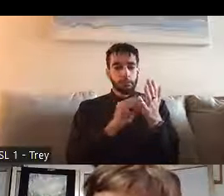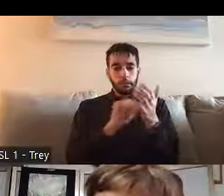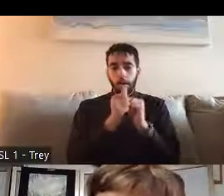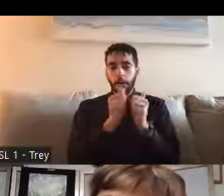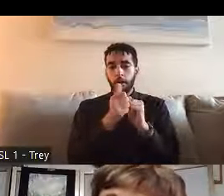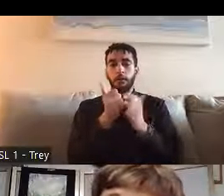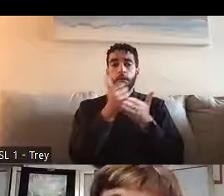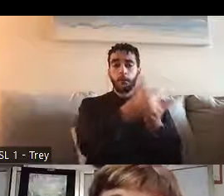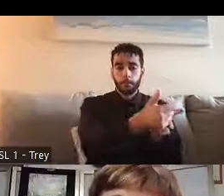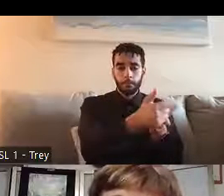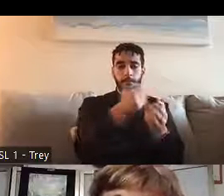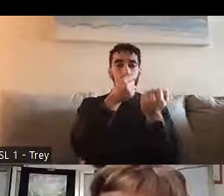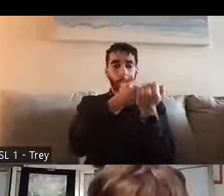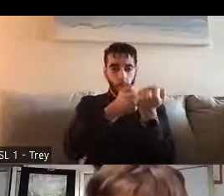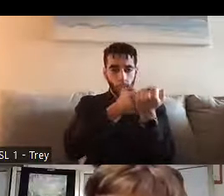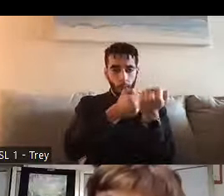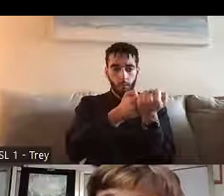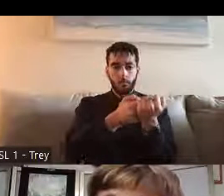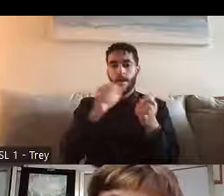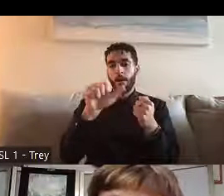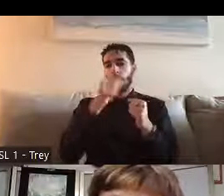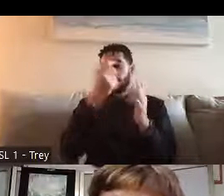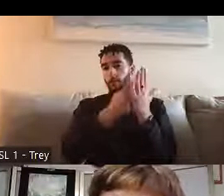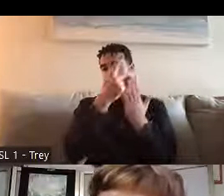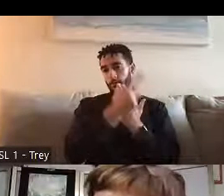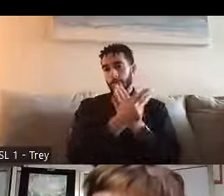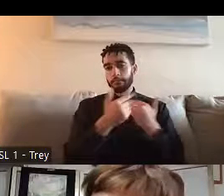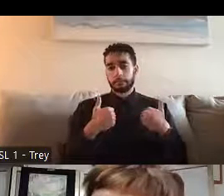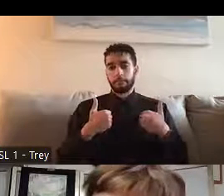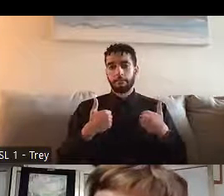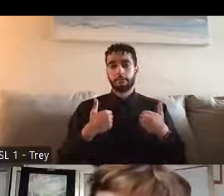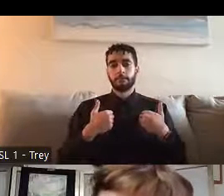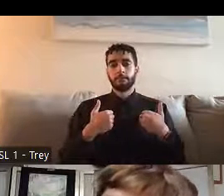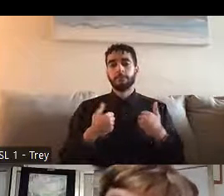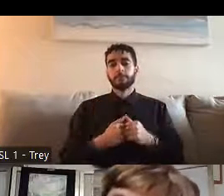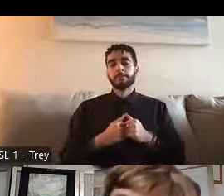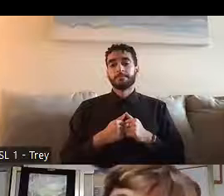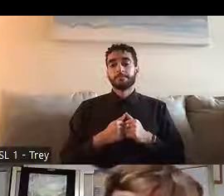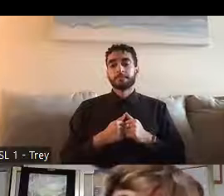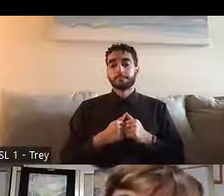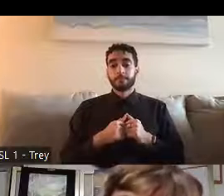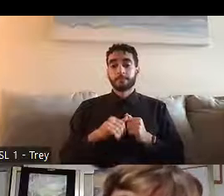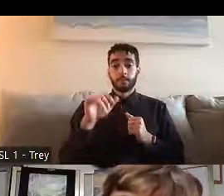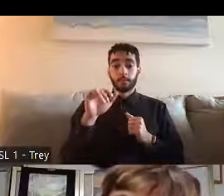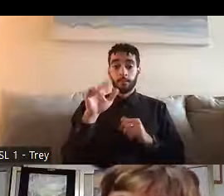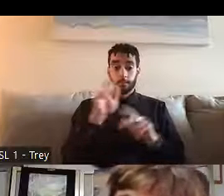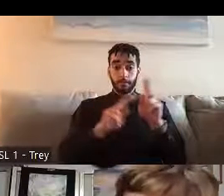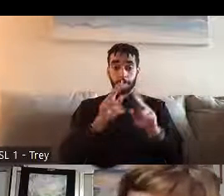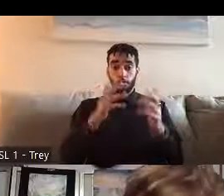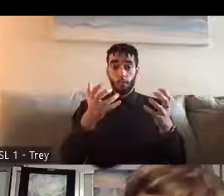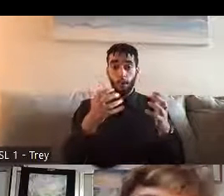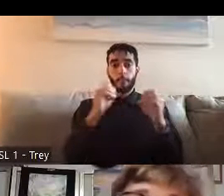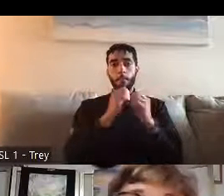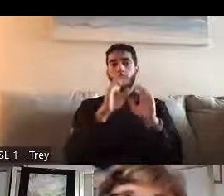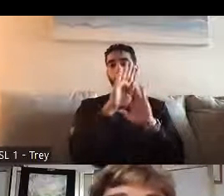evidence-based programs that are out there. And so it's recommended for people who would like to get that background all in